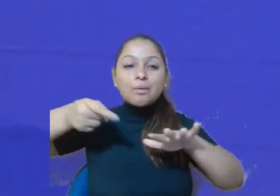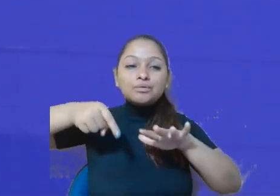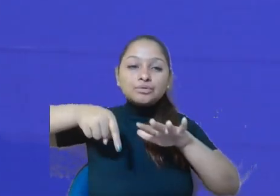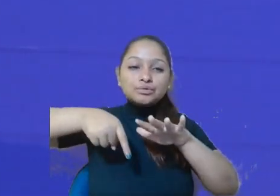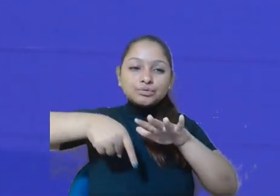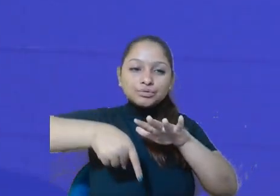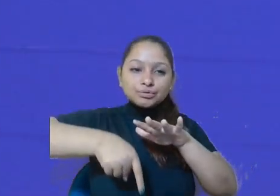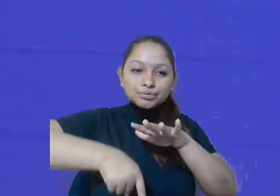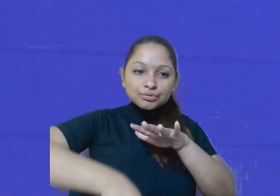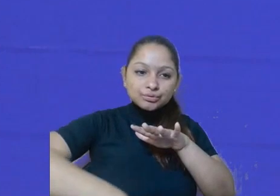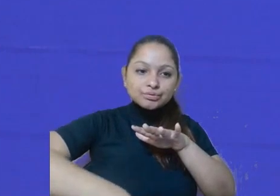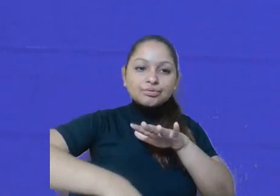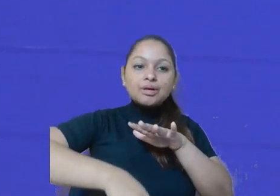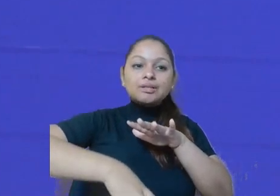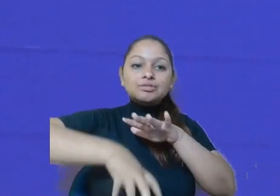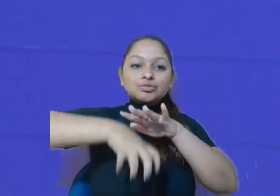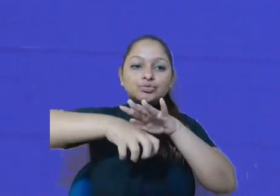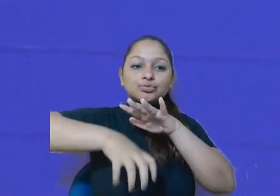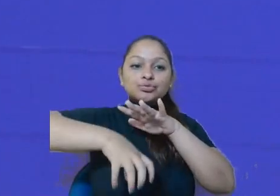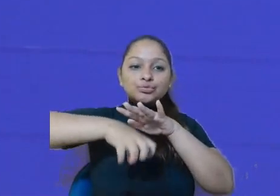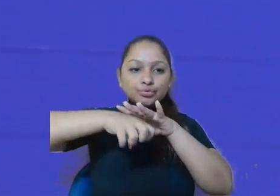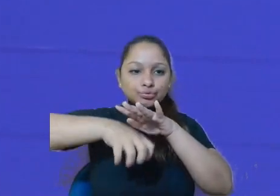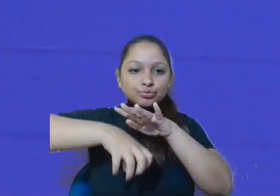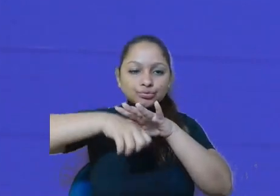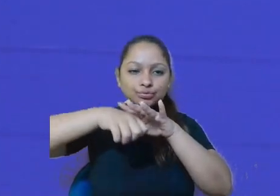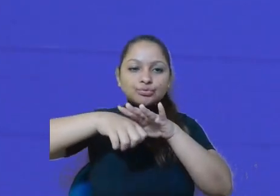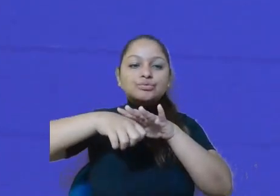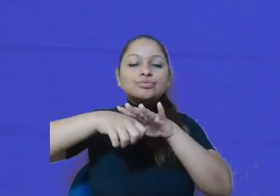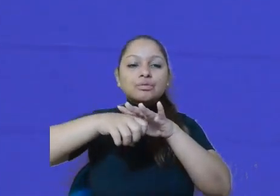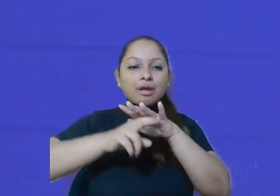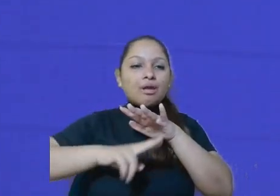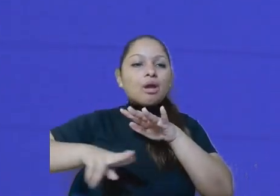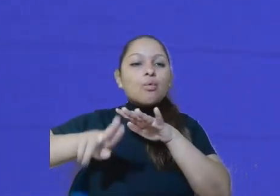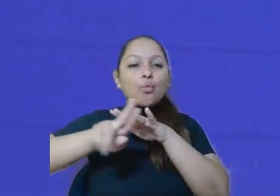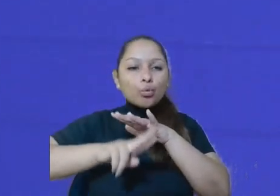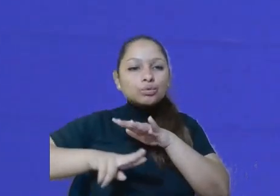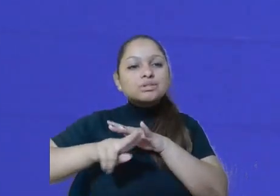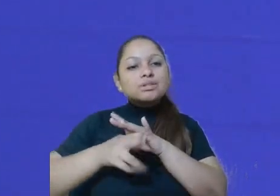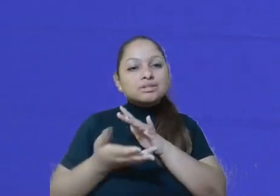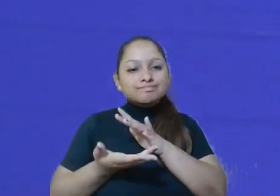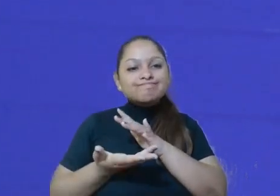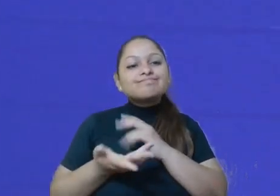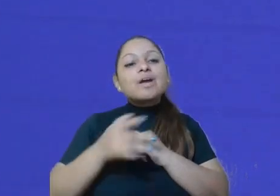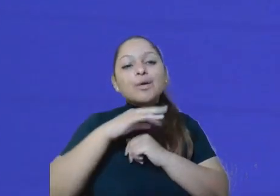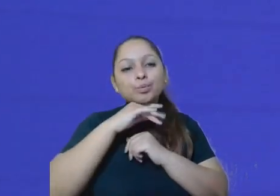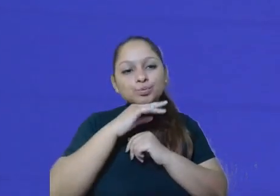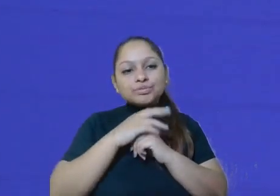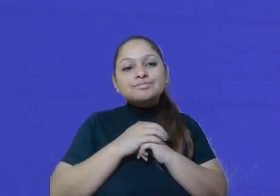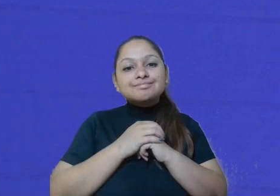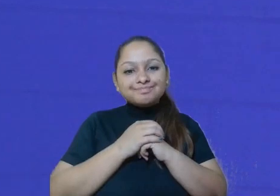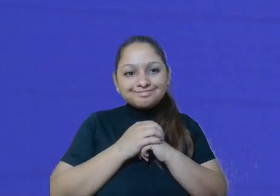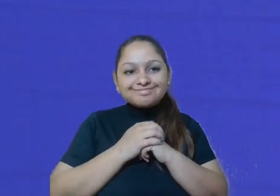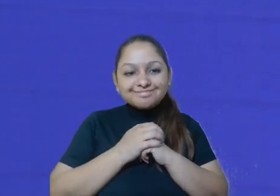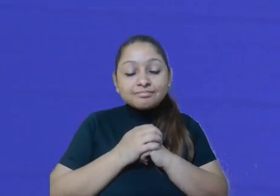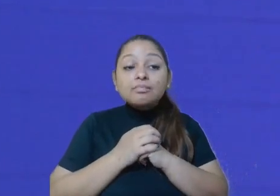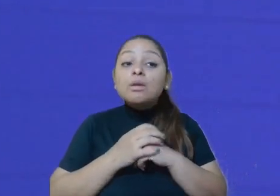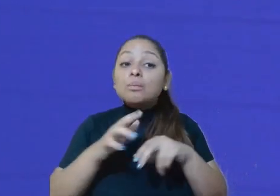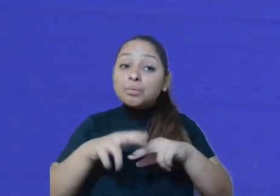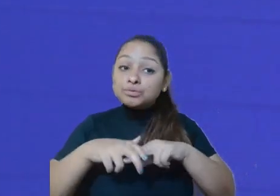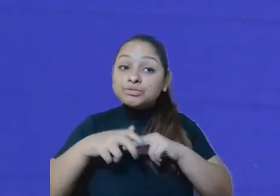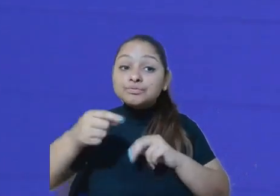believe that with this solution and so many others, we can bring new solutions to the world, and that's